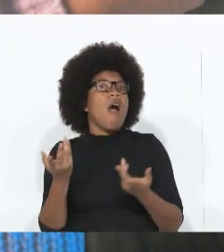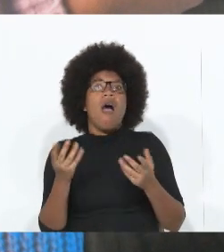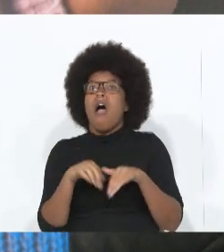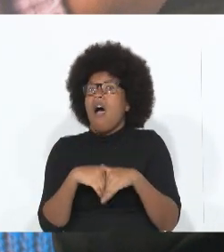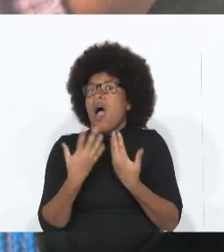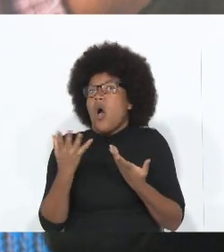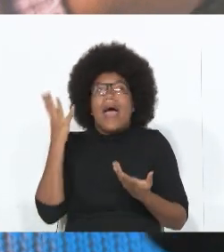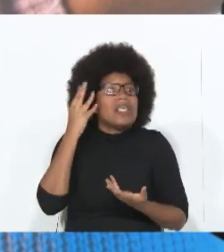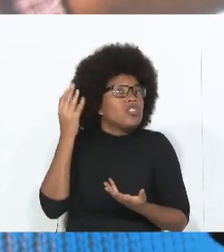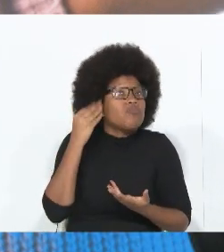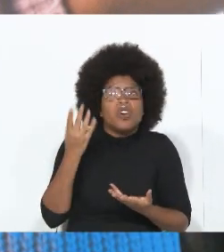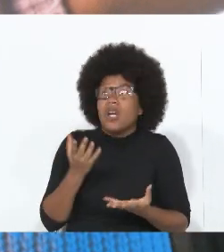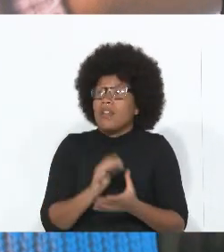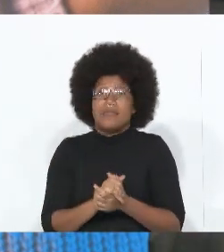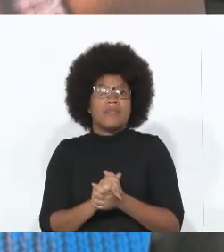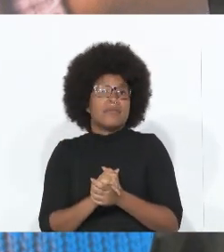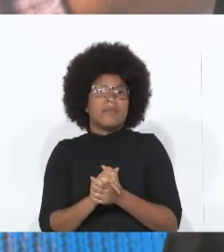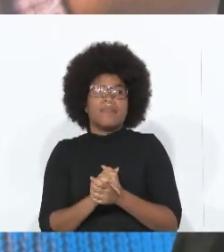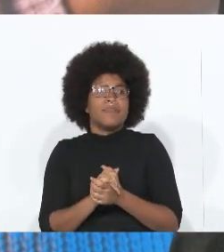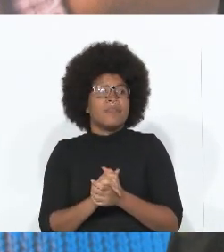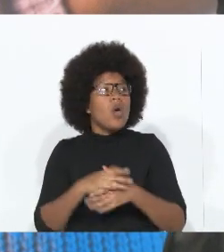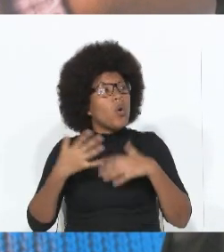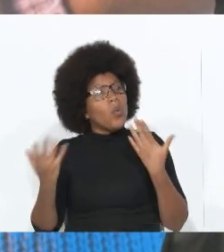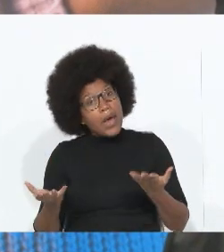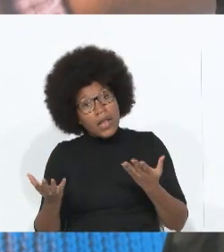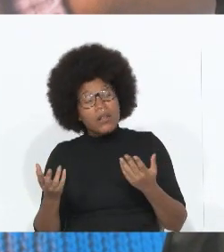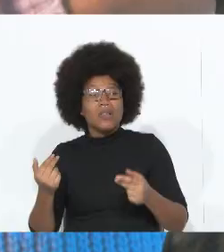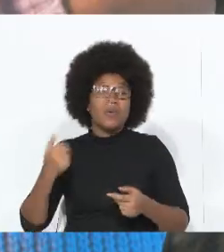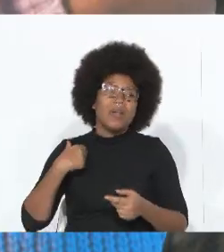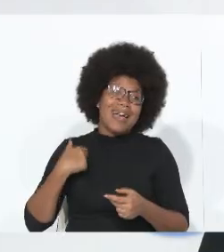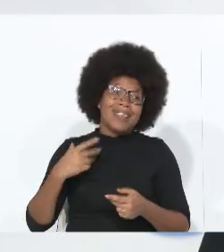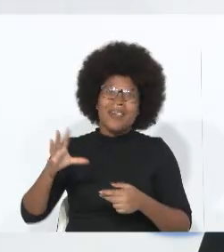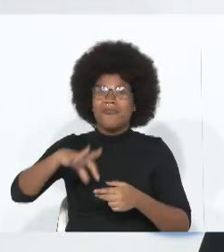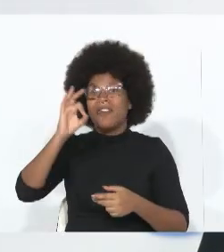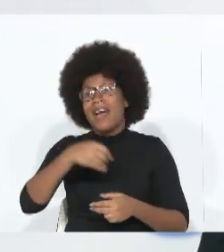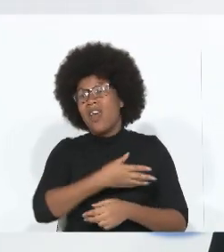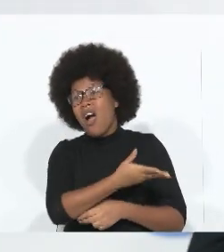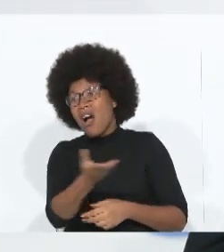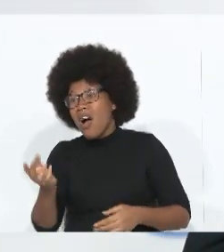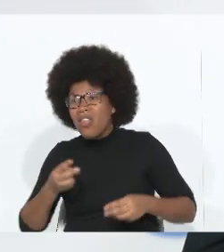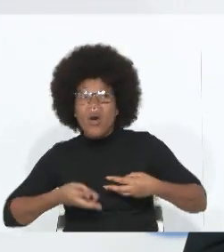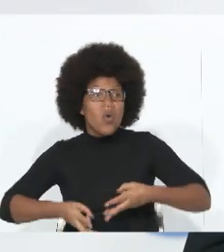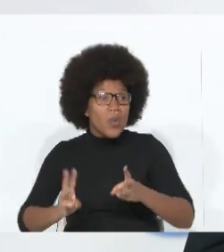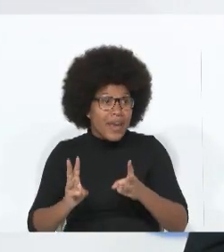impact your view of the space? No, well, we had to find another way of